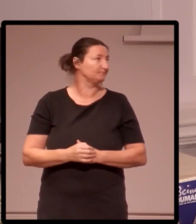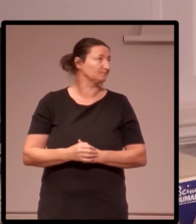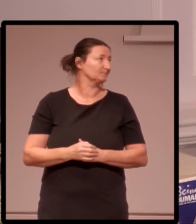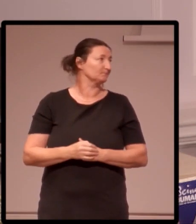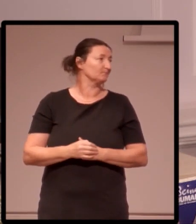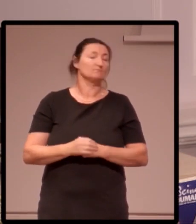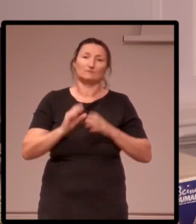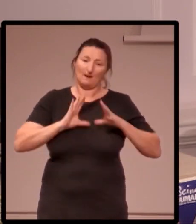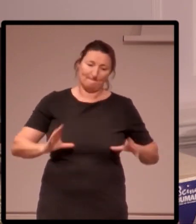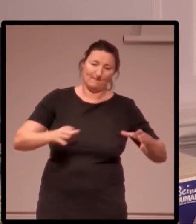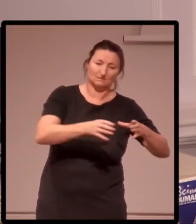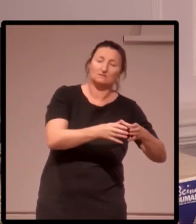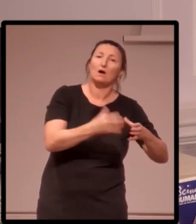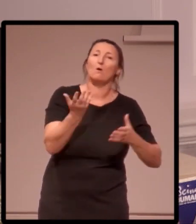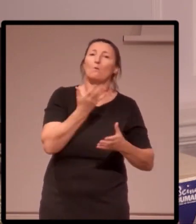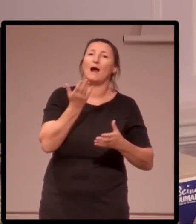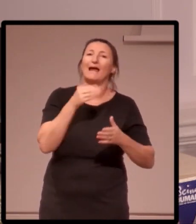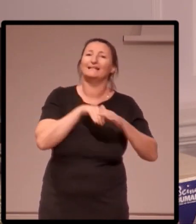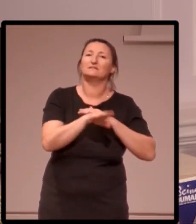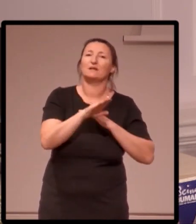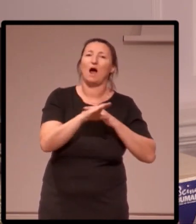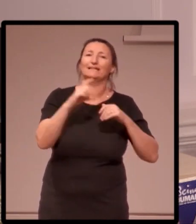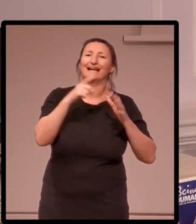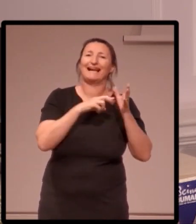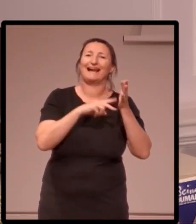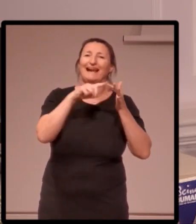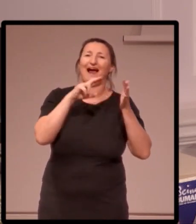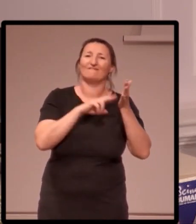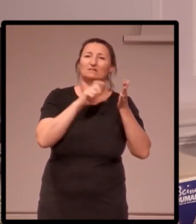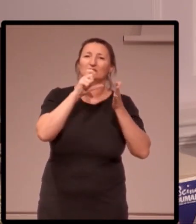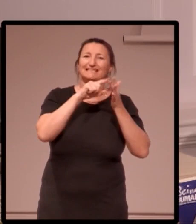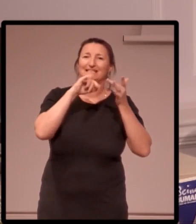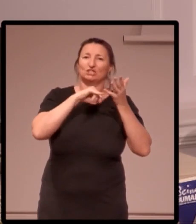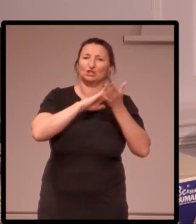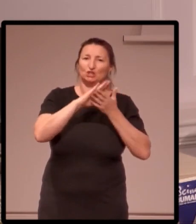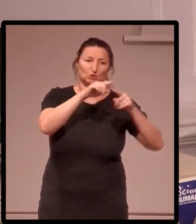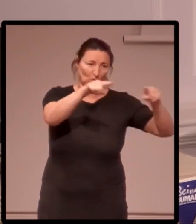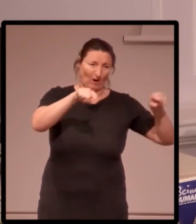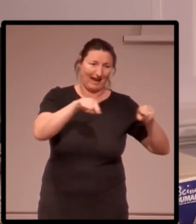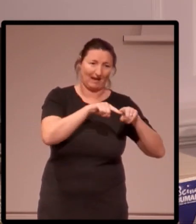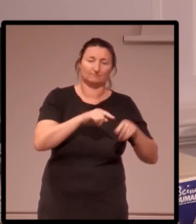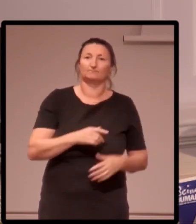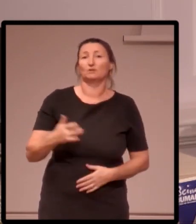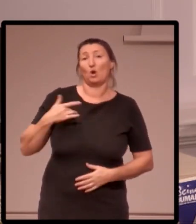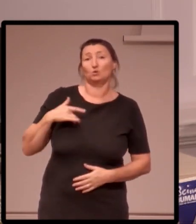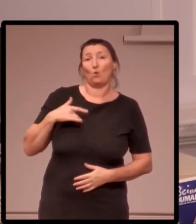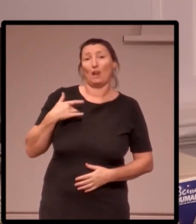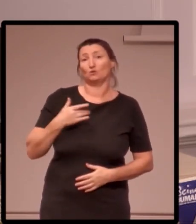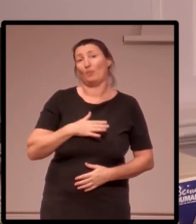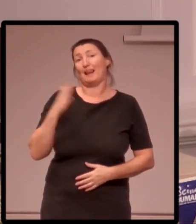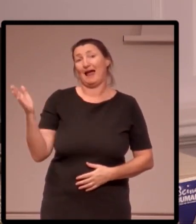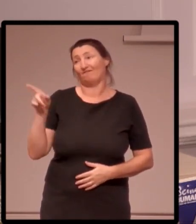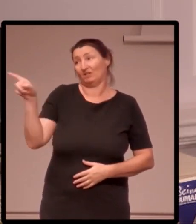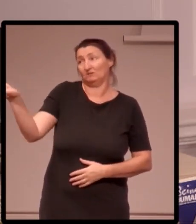muster point is just inside Cavendish Square. And the toilets are through the doors on your left, and I think there's an